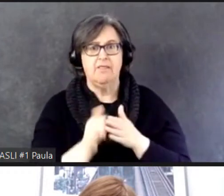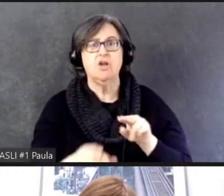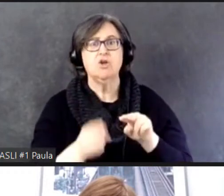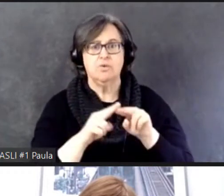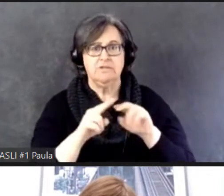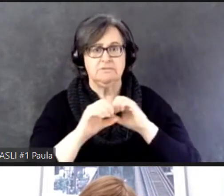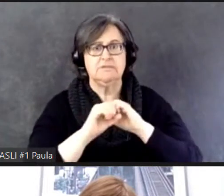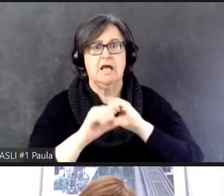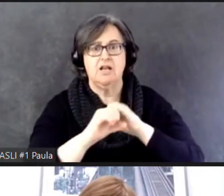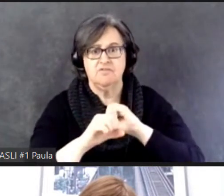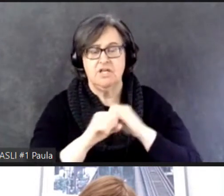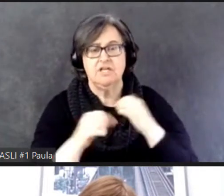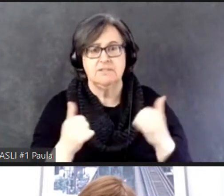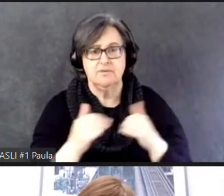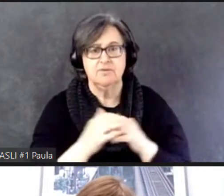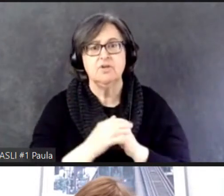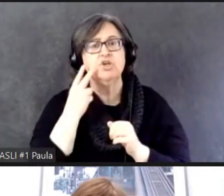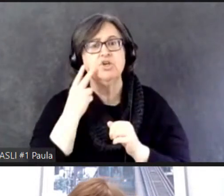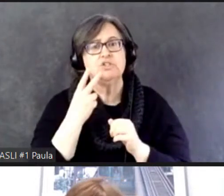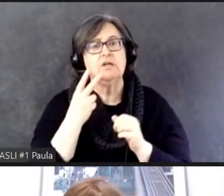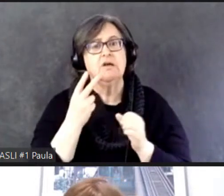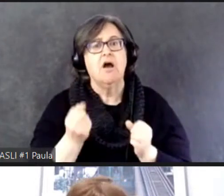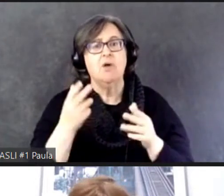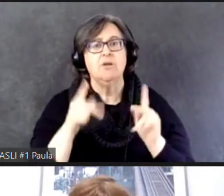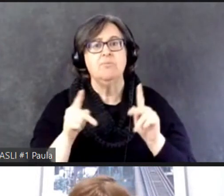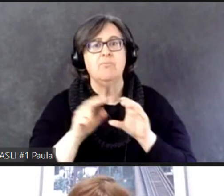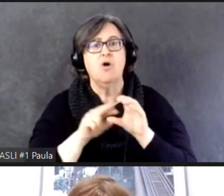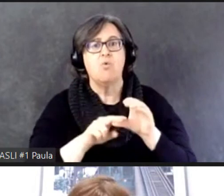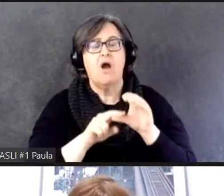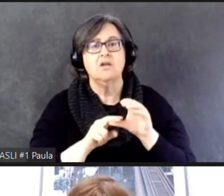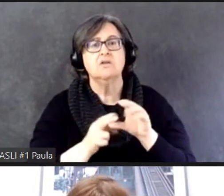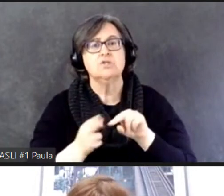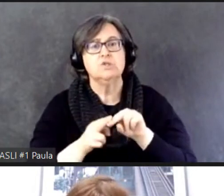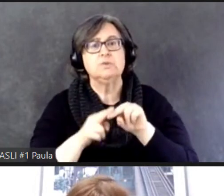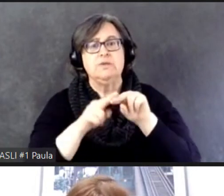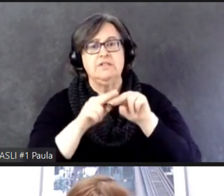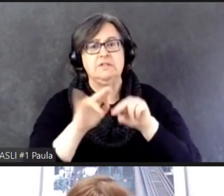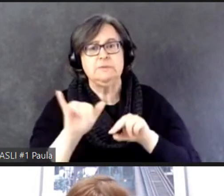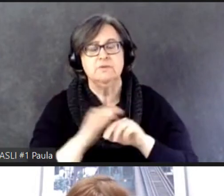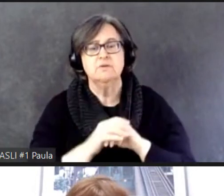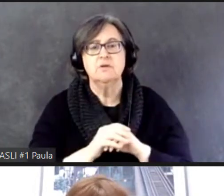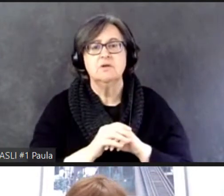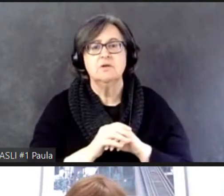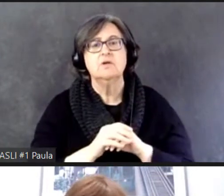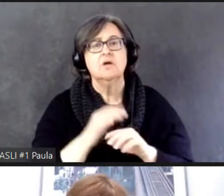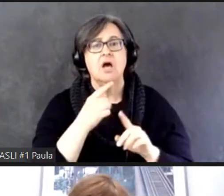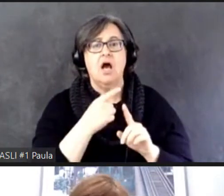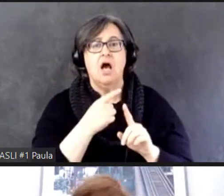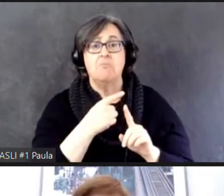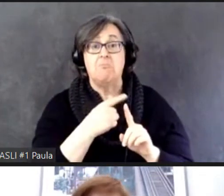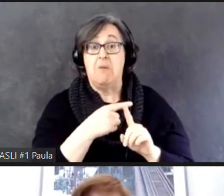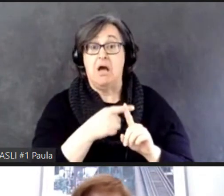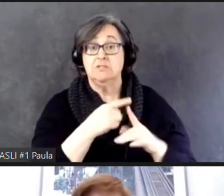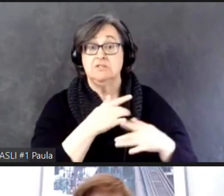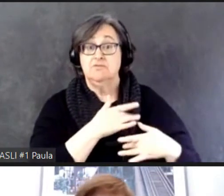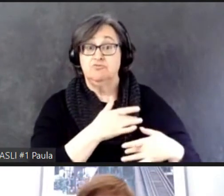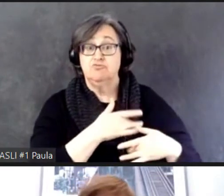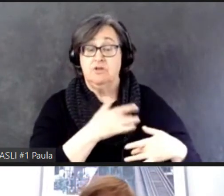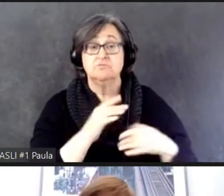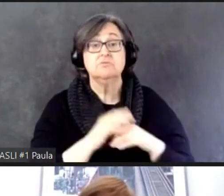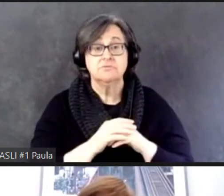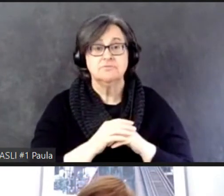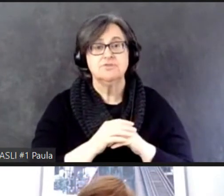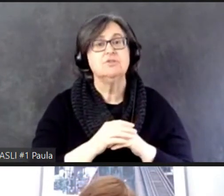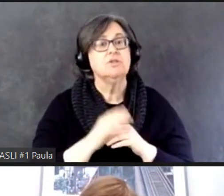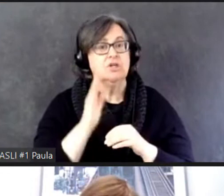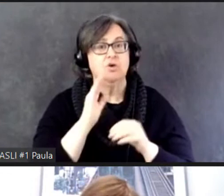you're starting to see our ridership returning as well. So, again, positive trends on both sides, and we'll continue to